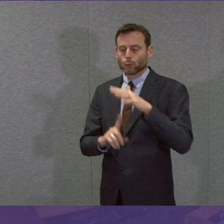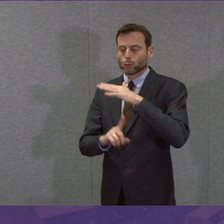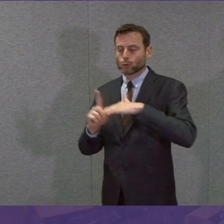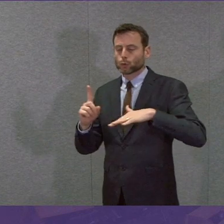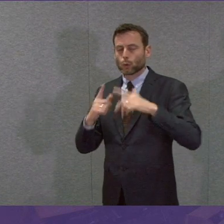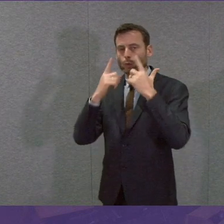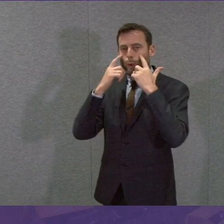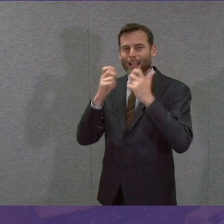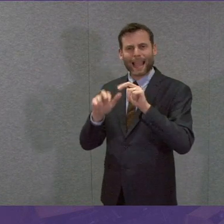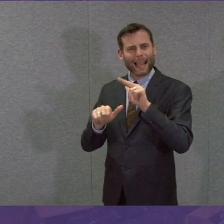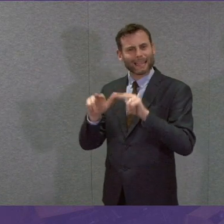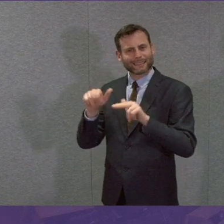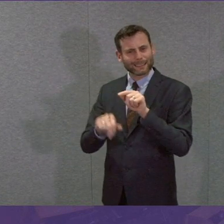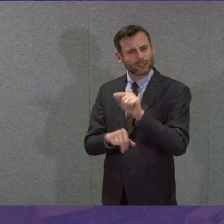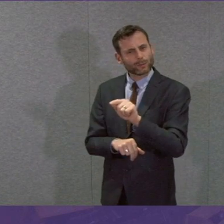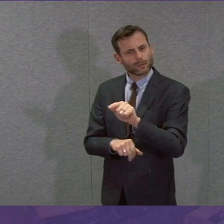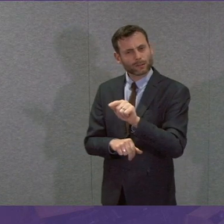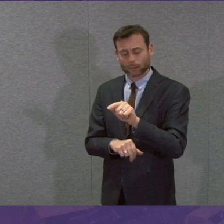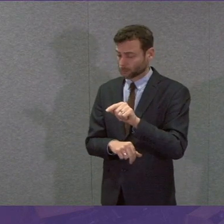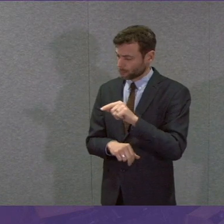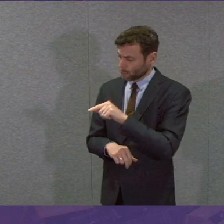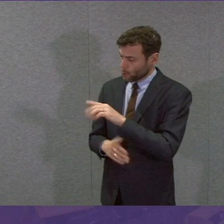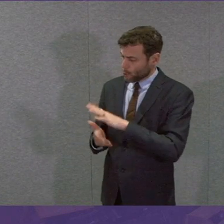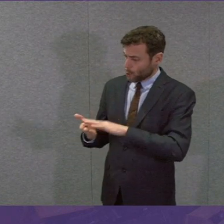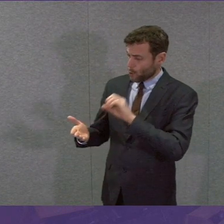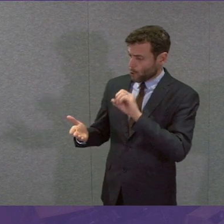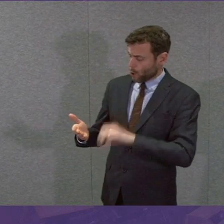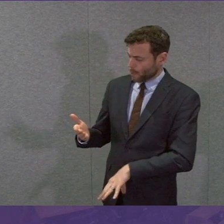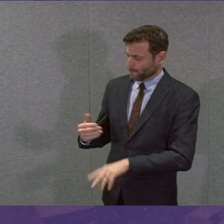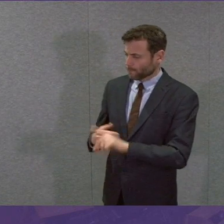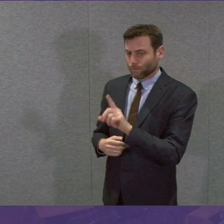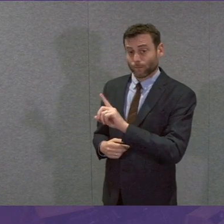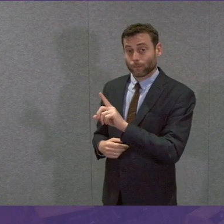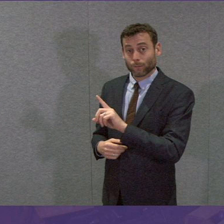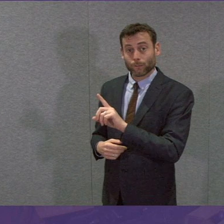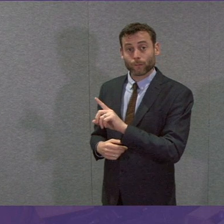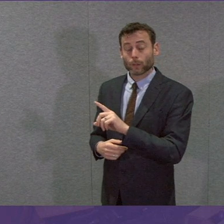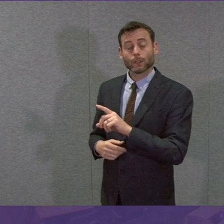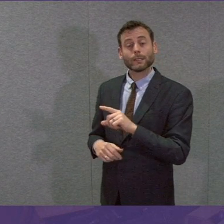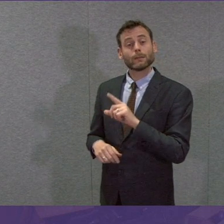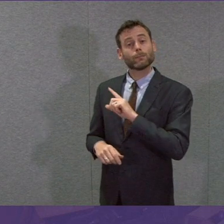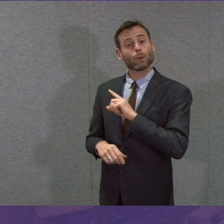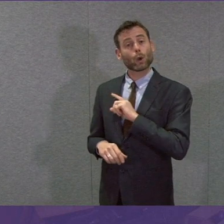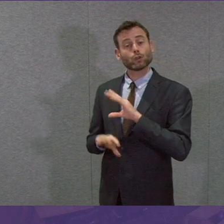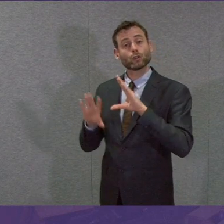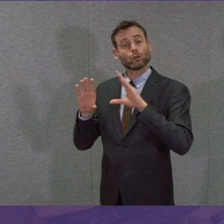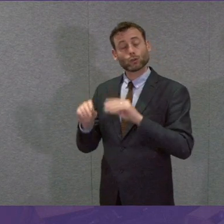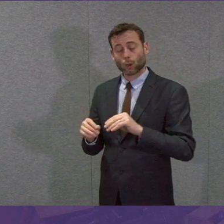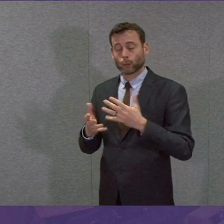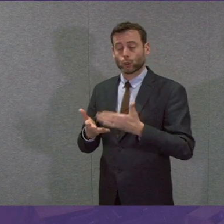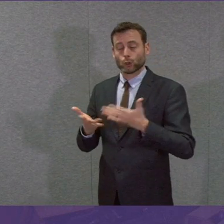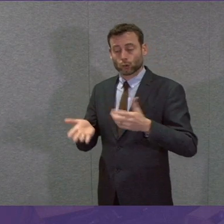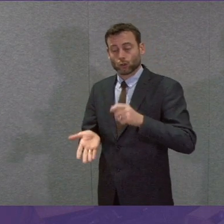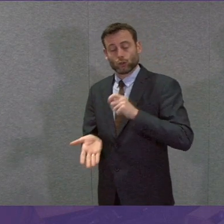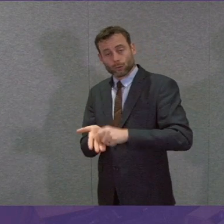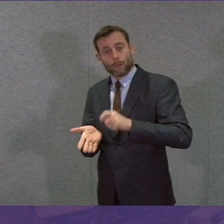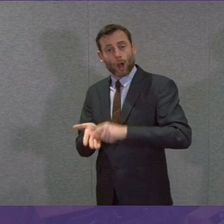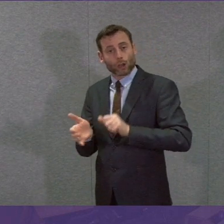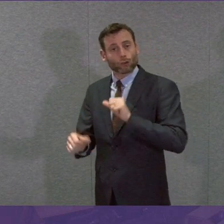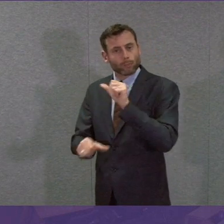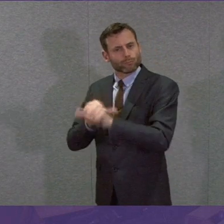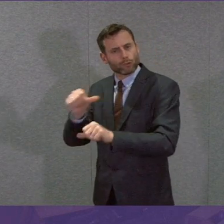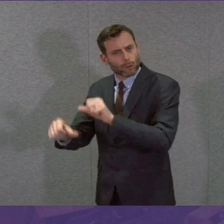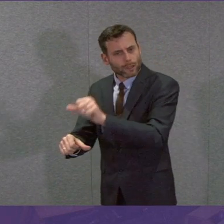Secretary confirm whether the intention behind that is only to remove bureaucratic processes, and can he give assurance that everyone